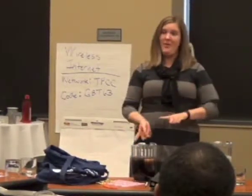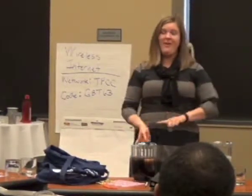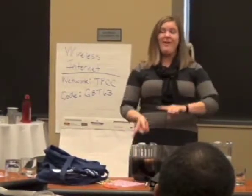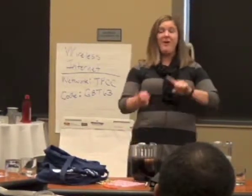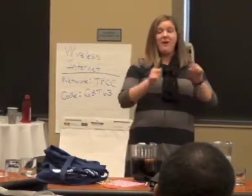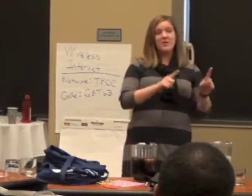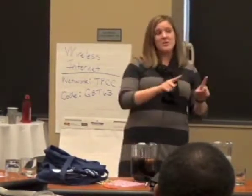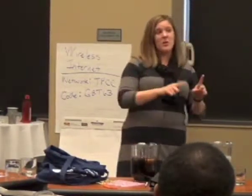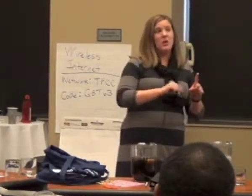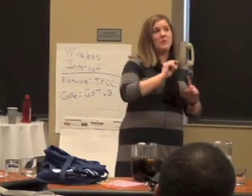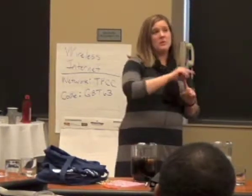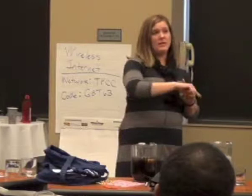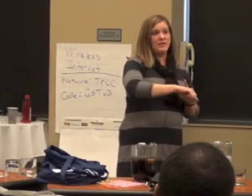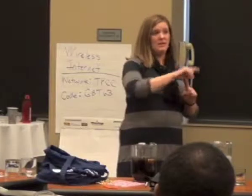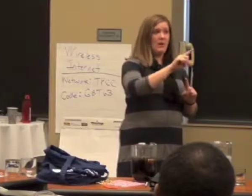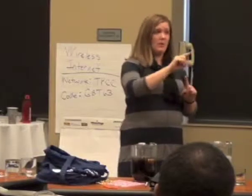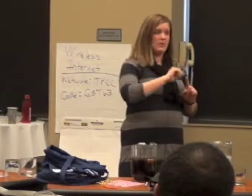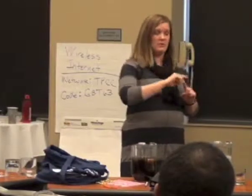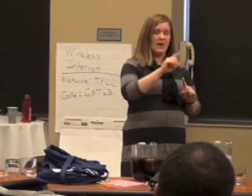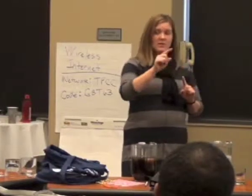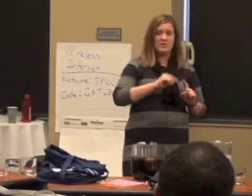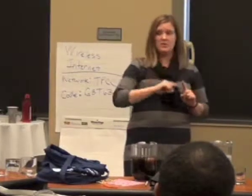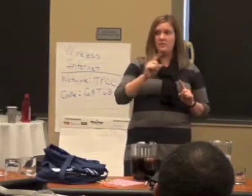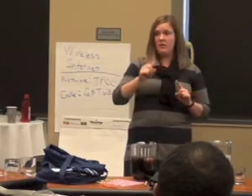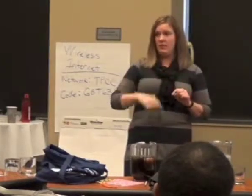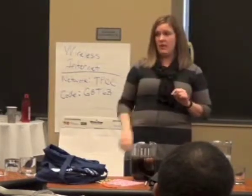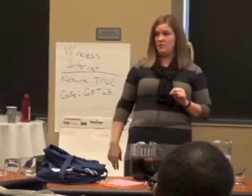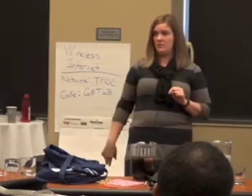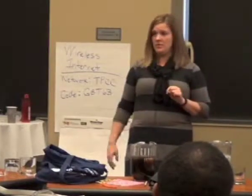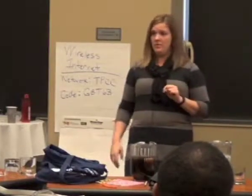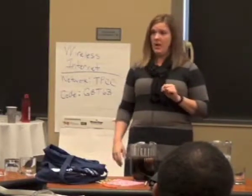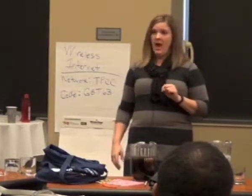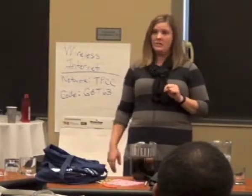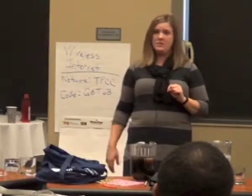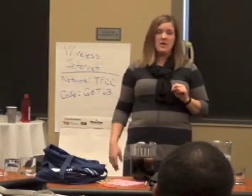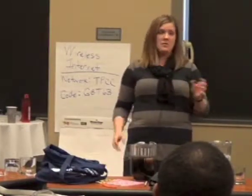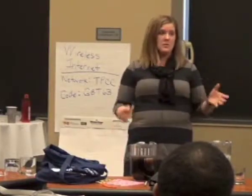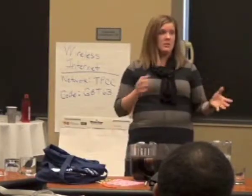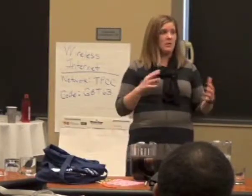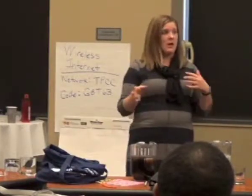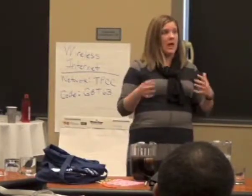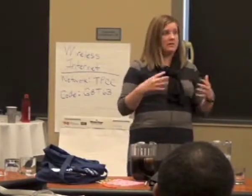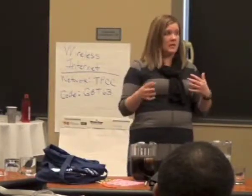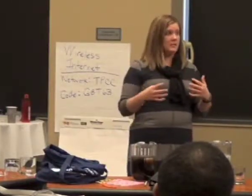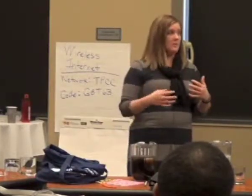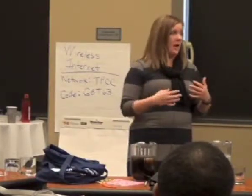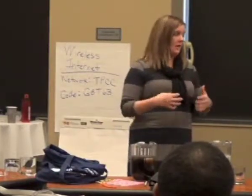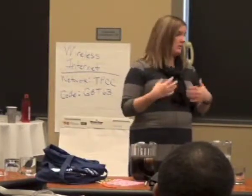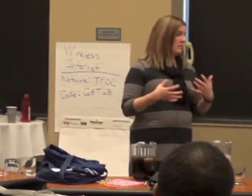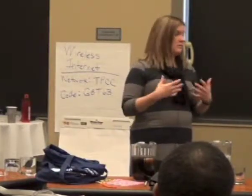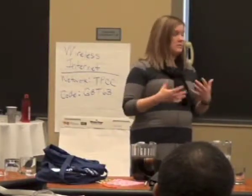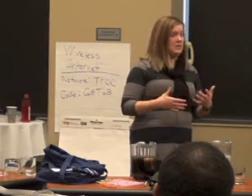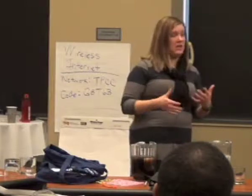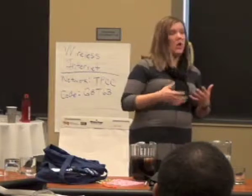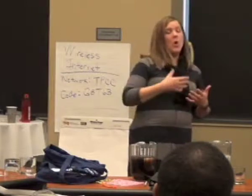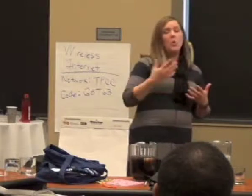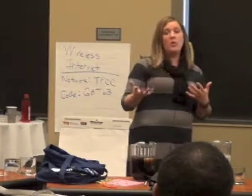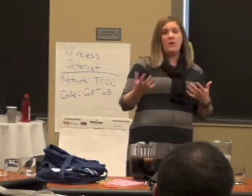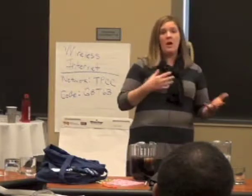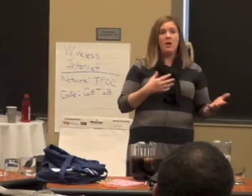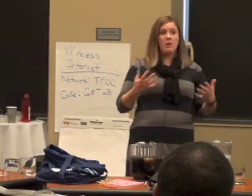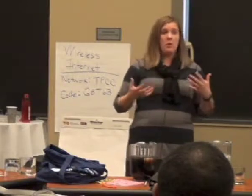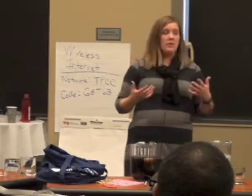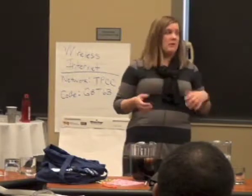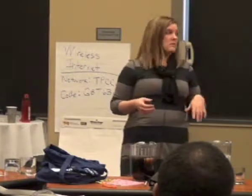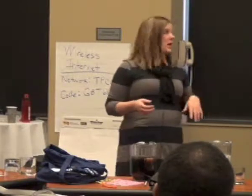through. It also helps you identify what strategies the family has used in the past. So you can identify and you can see where